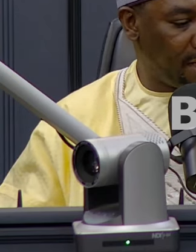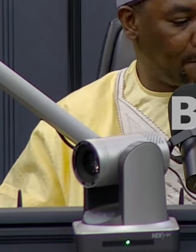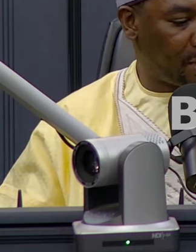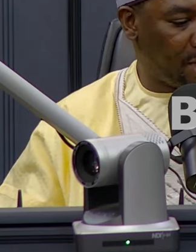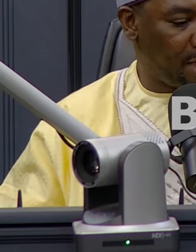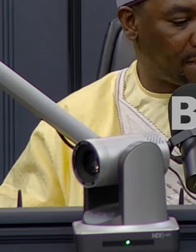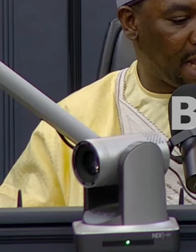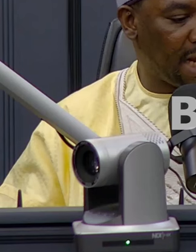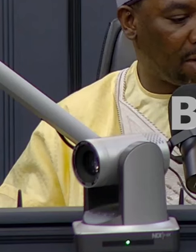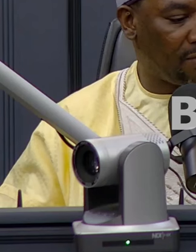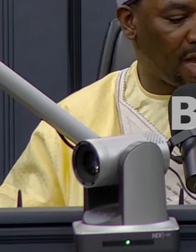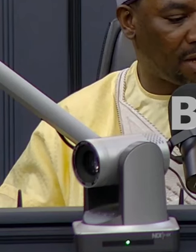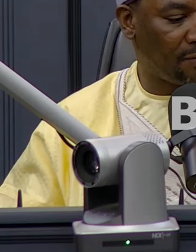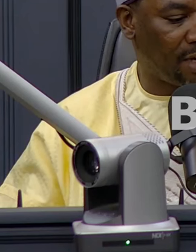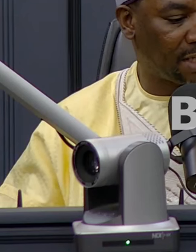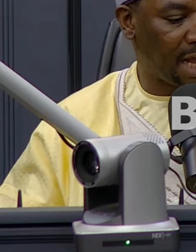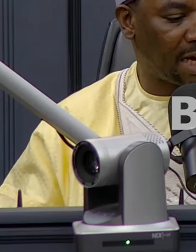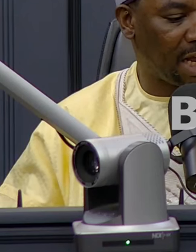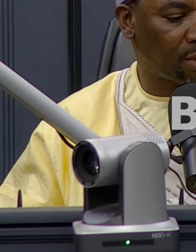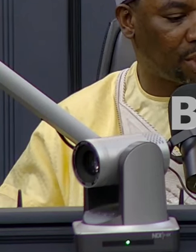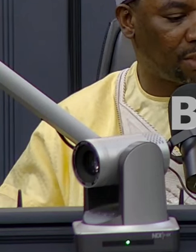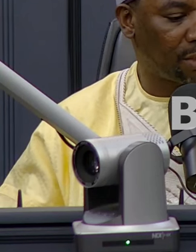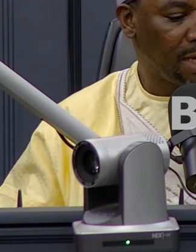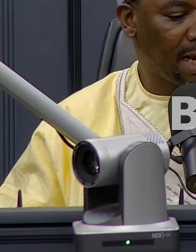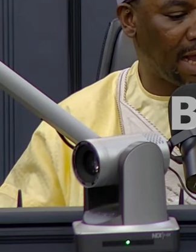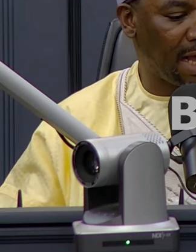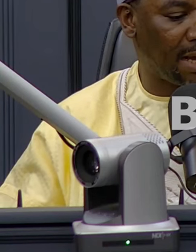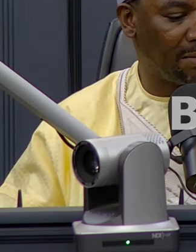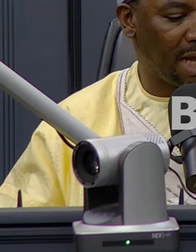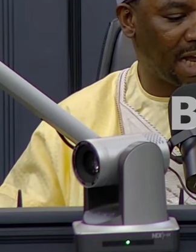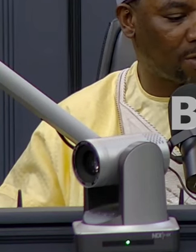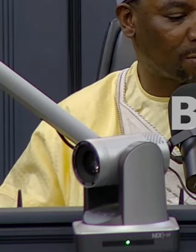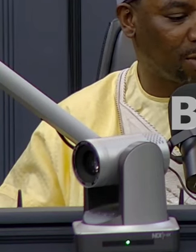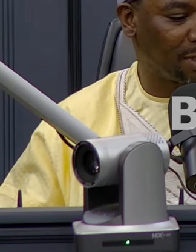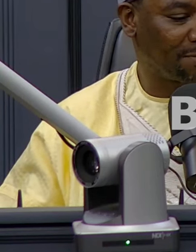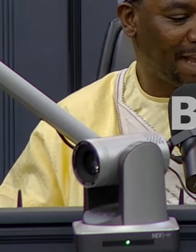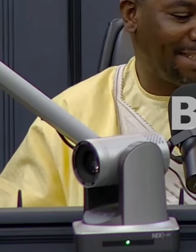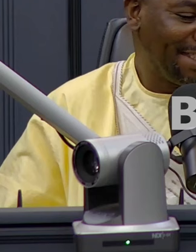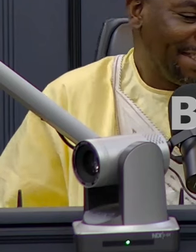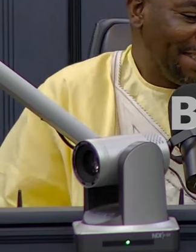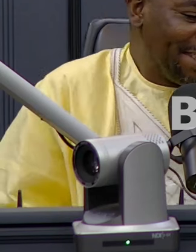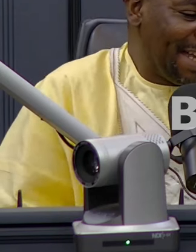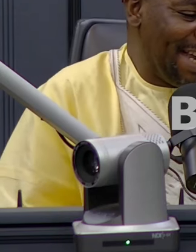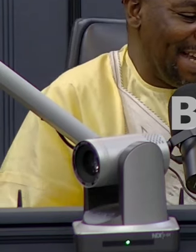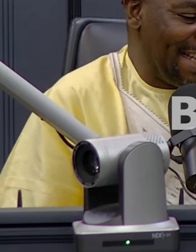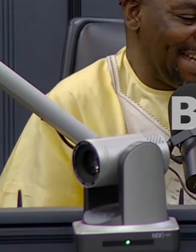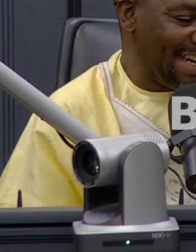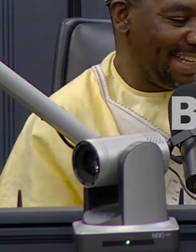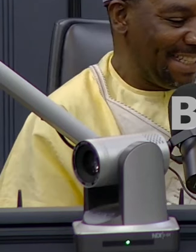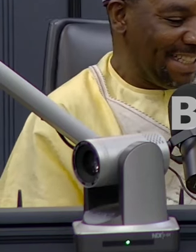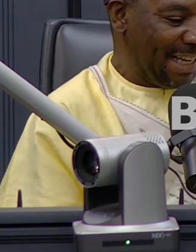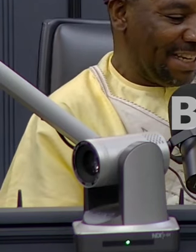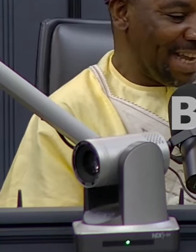Waziri Pekin, he say, I love her confidence and how she's calm and outspoken. Ay, Kai,